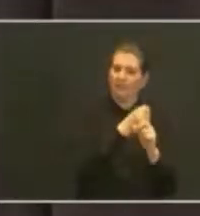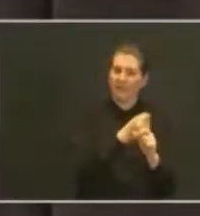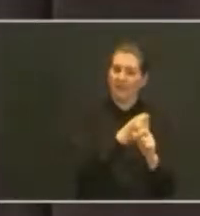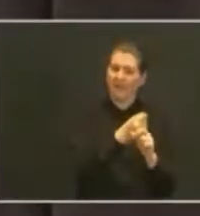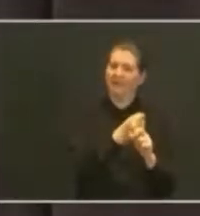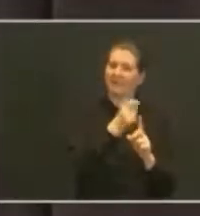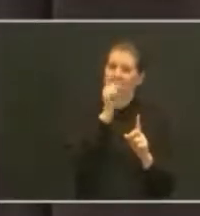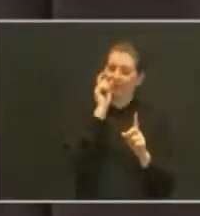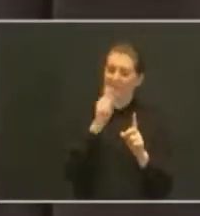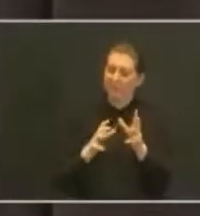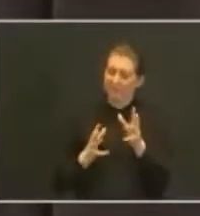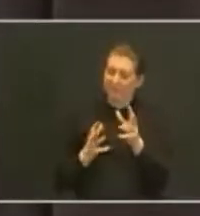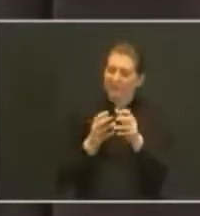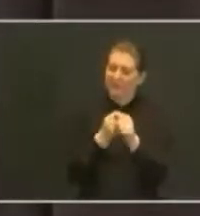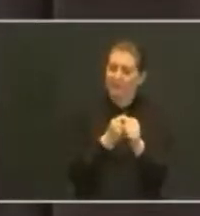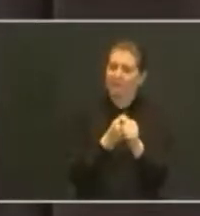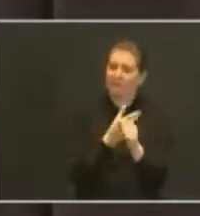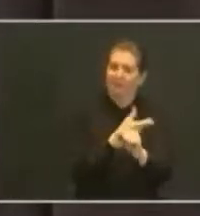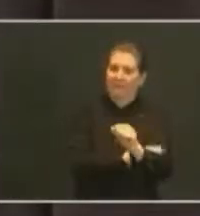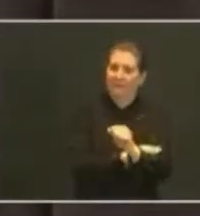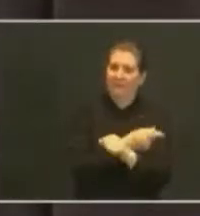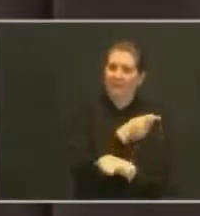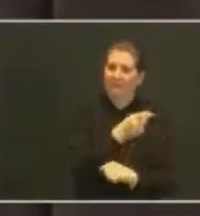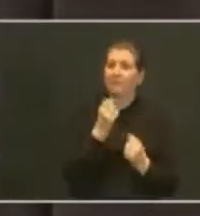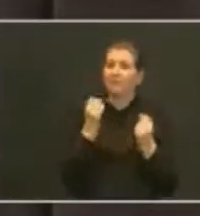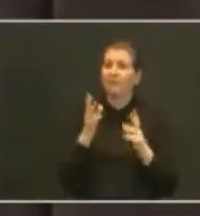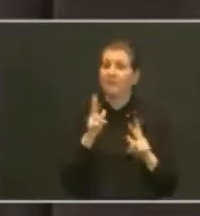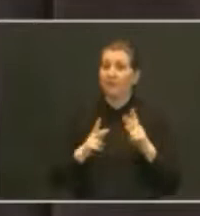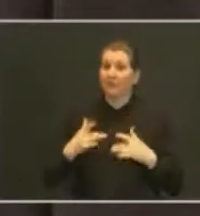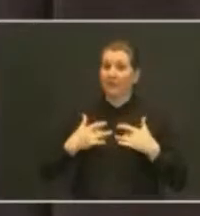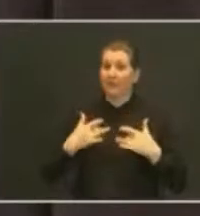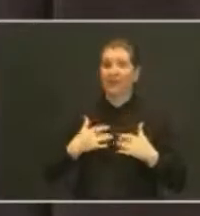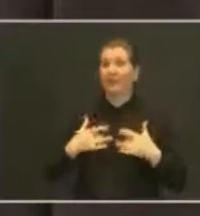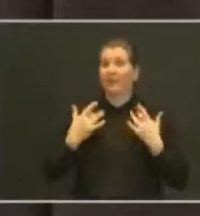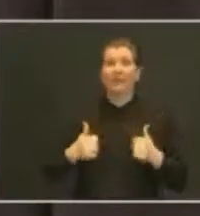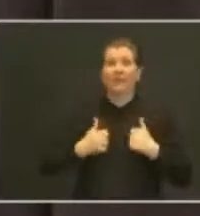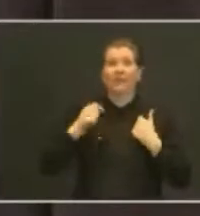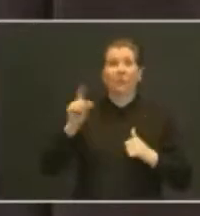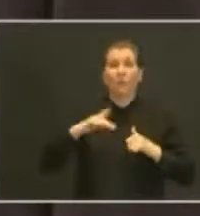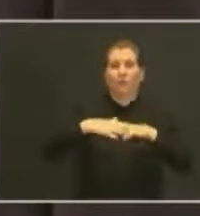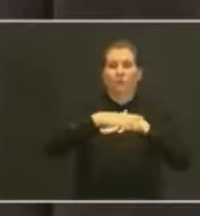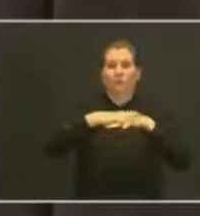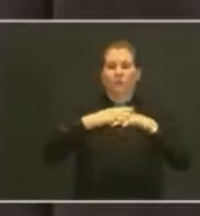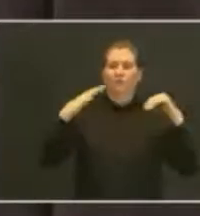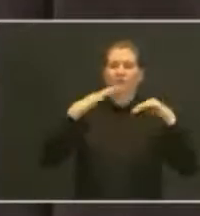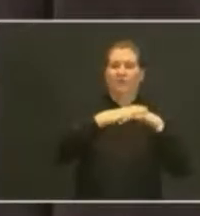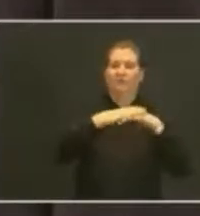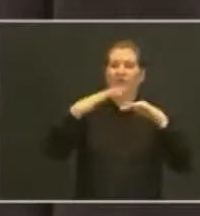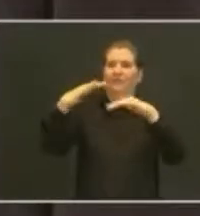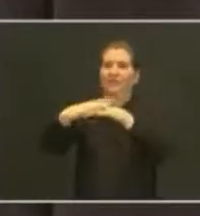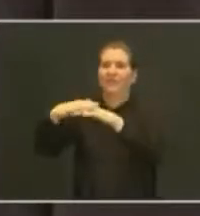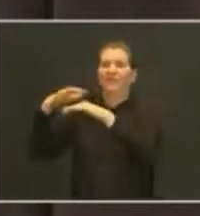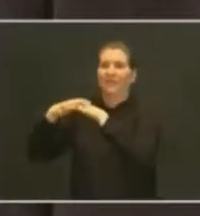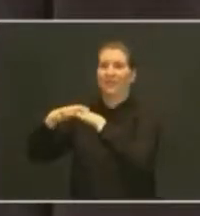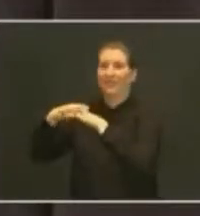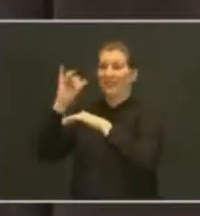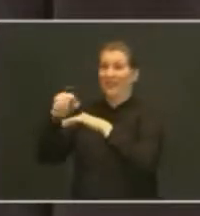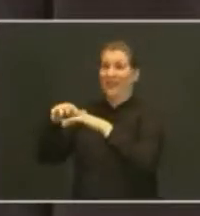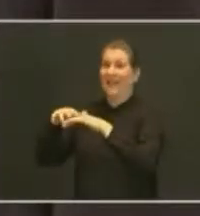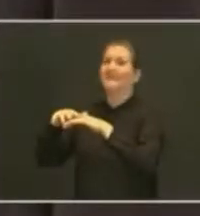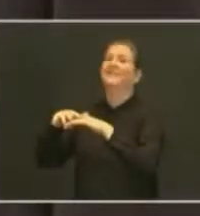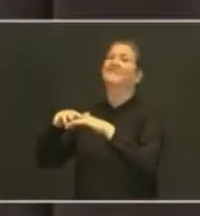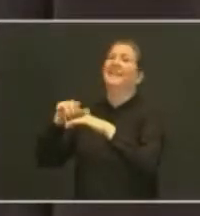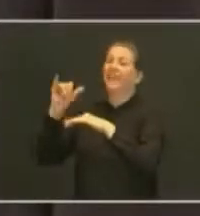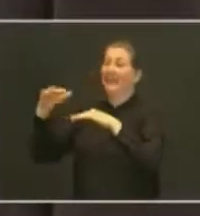densely populated communities where there are higher rates of hospitalizations, particularly among